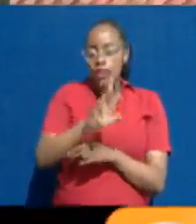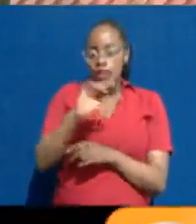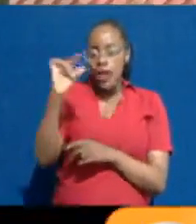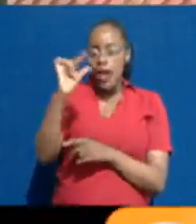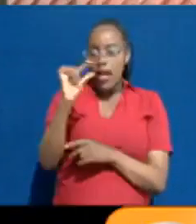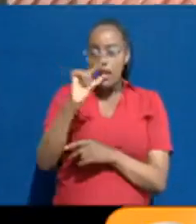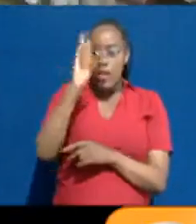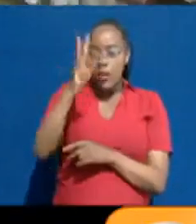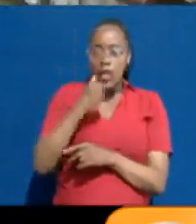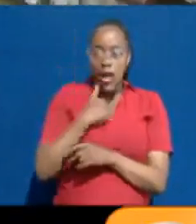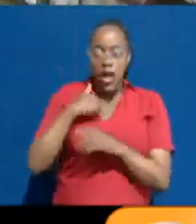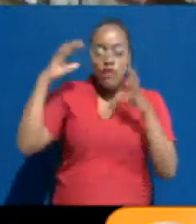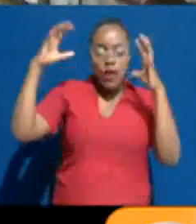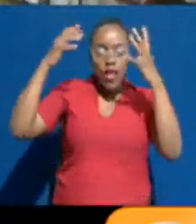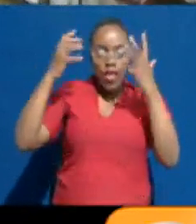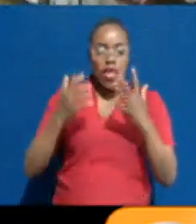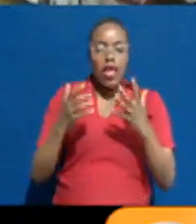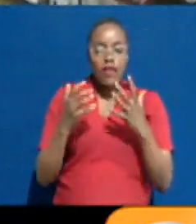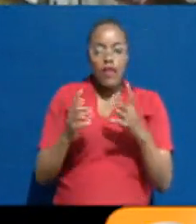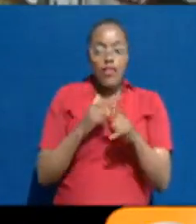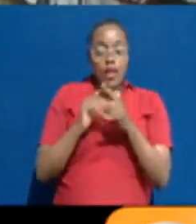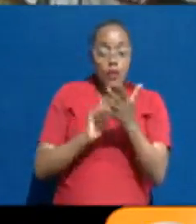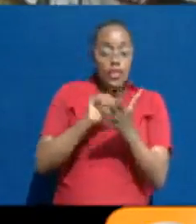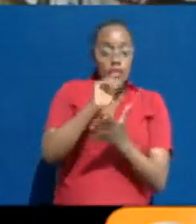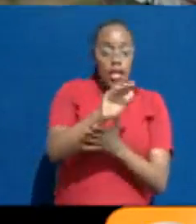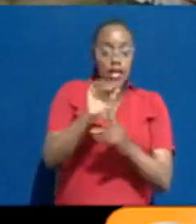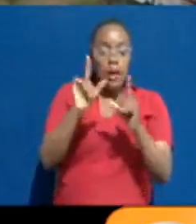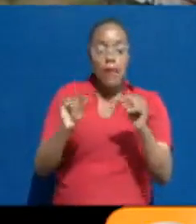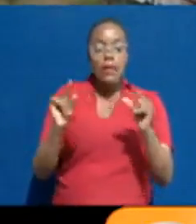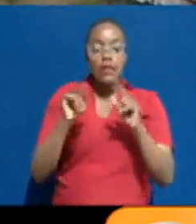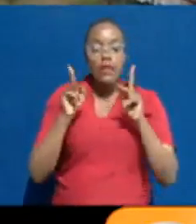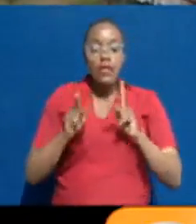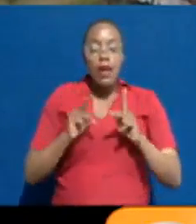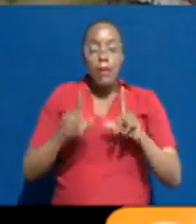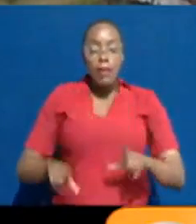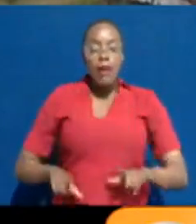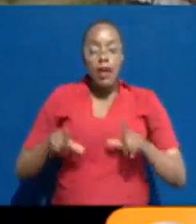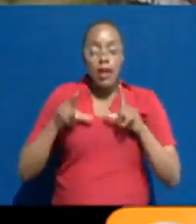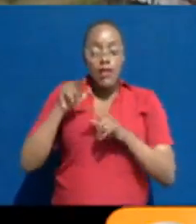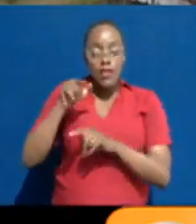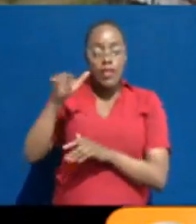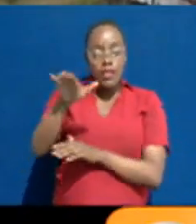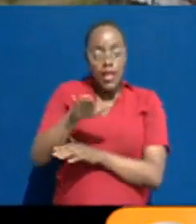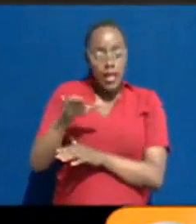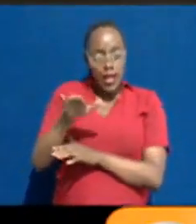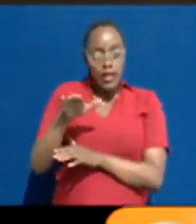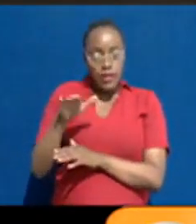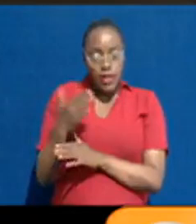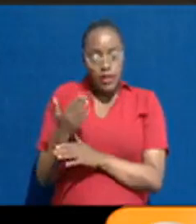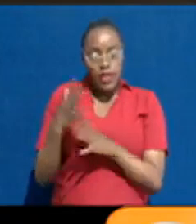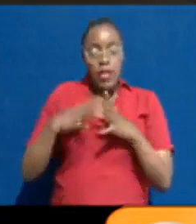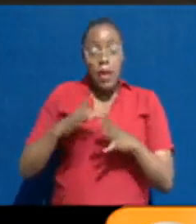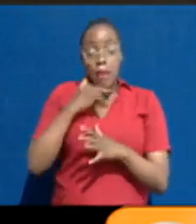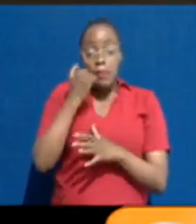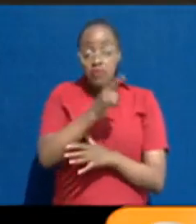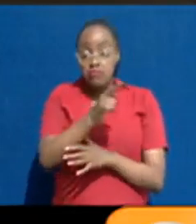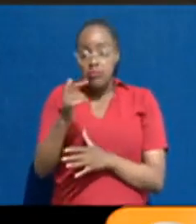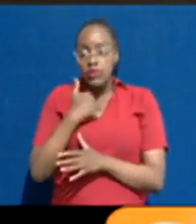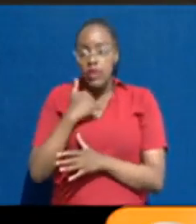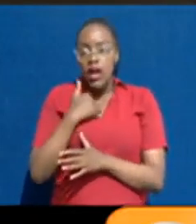will have heavy rains, so we send a message to people living along that line. So those who are having